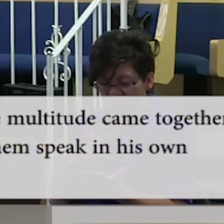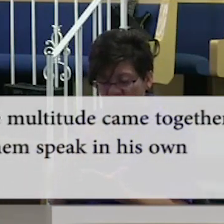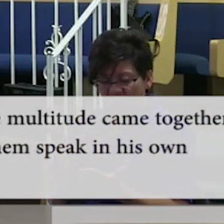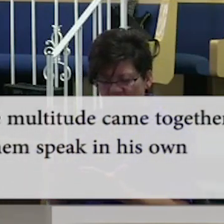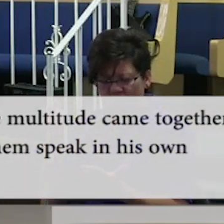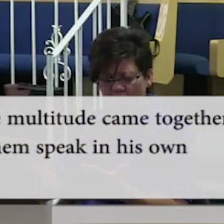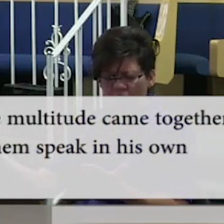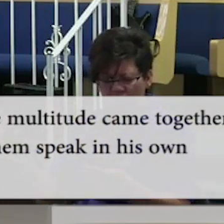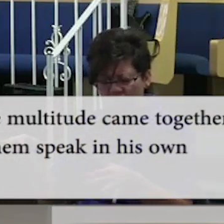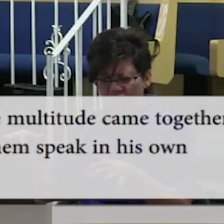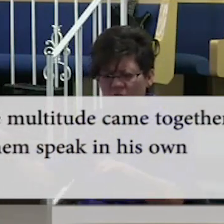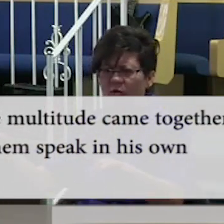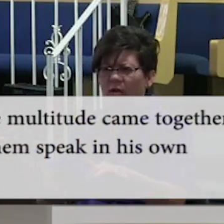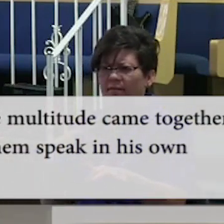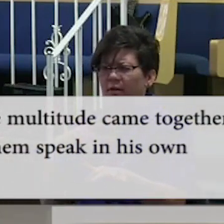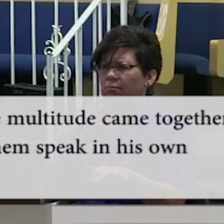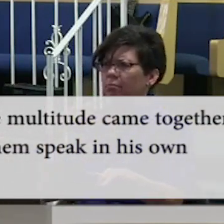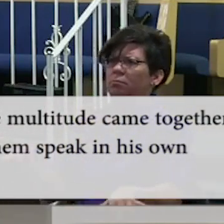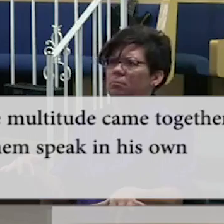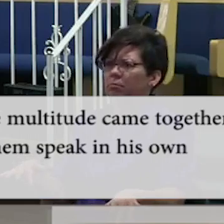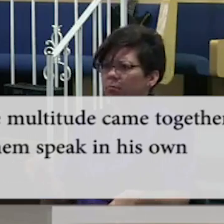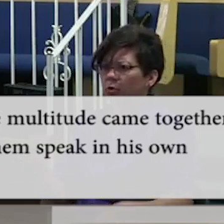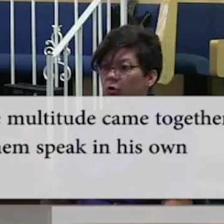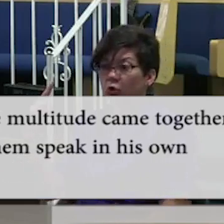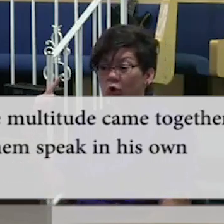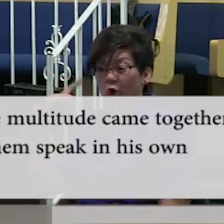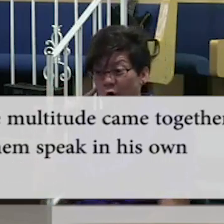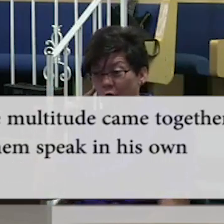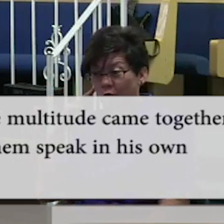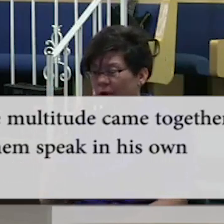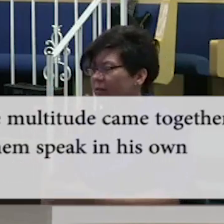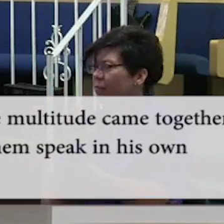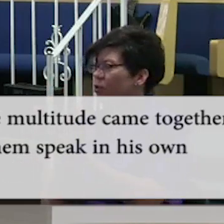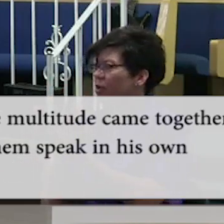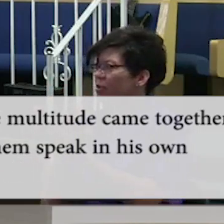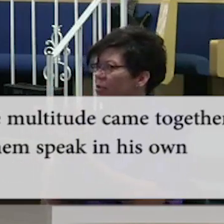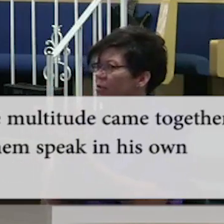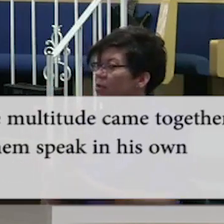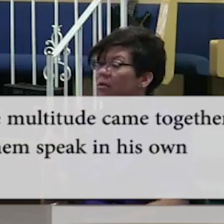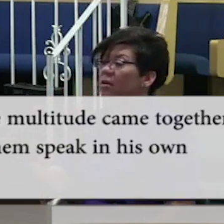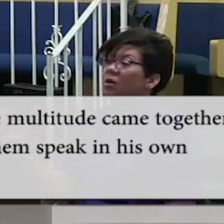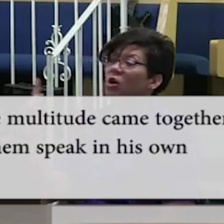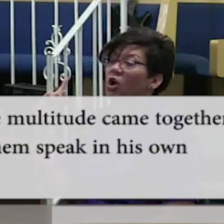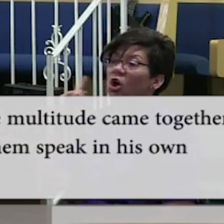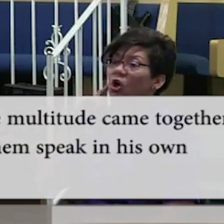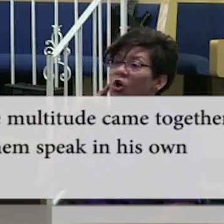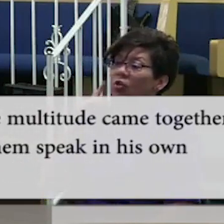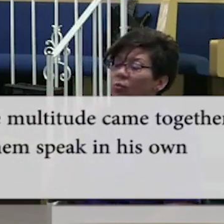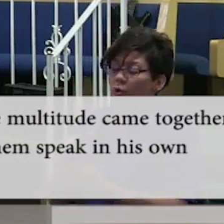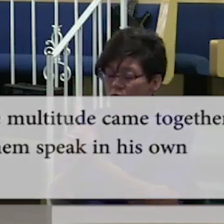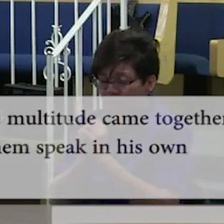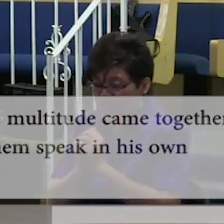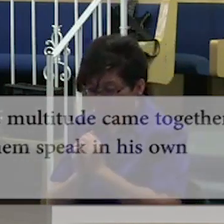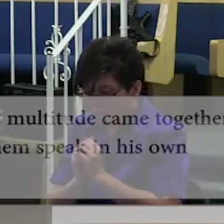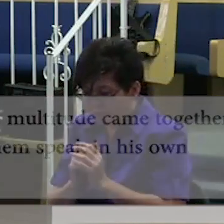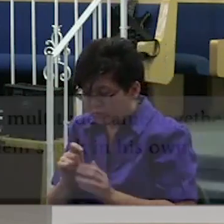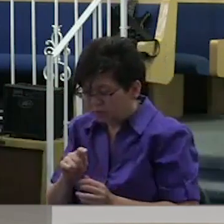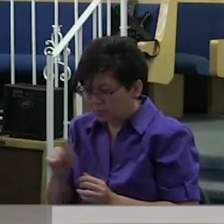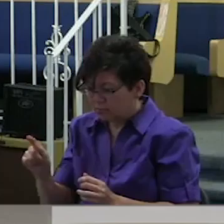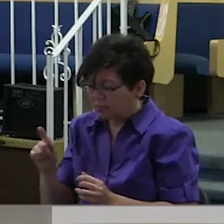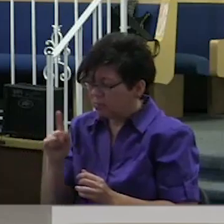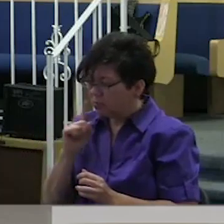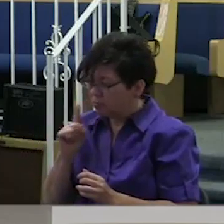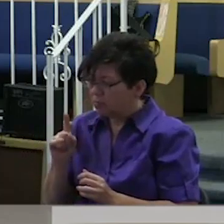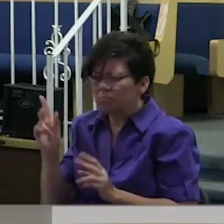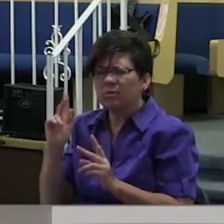multitude was confounded. Those that heard the praisers, those that heard the worshipers. Oh, I'm sure when